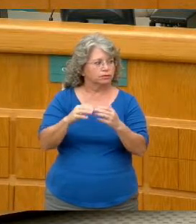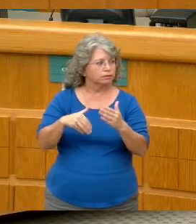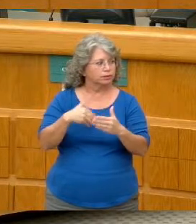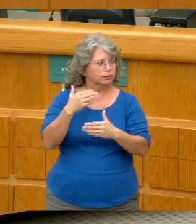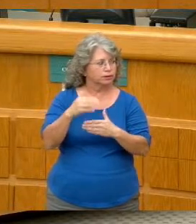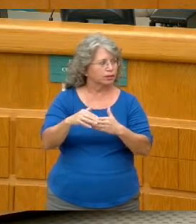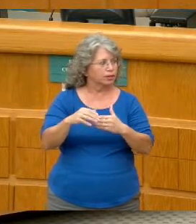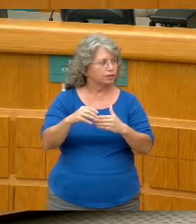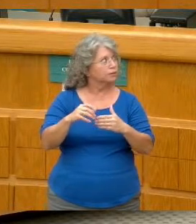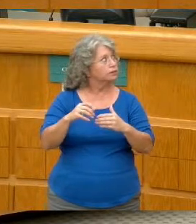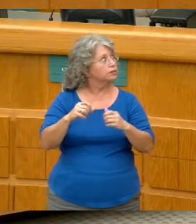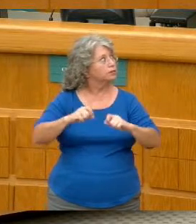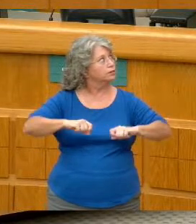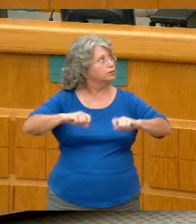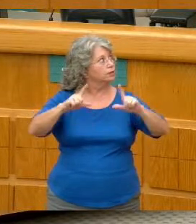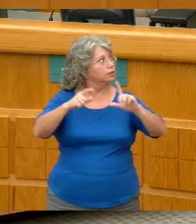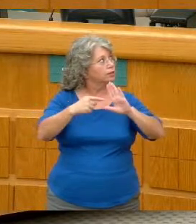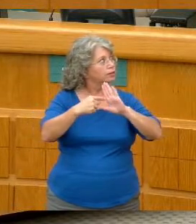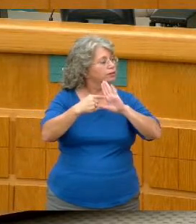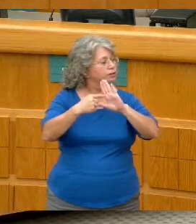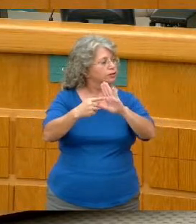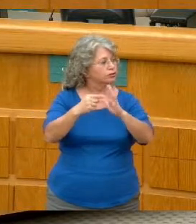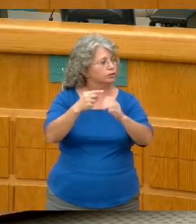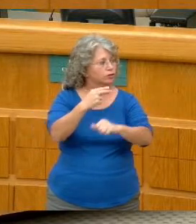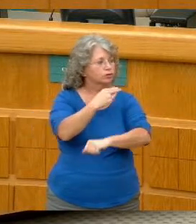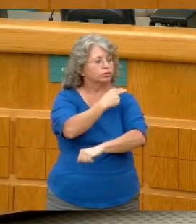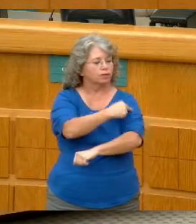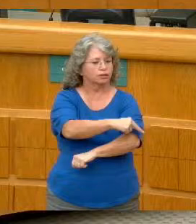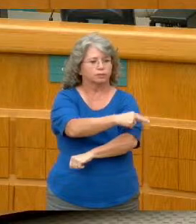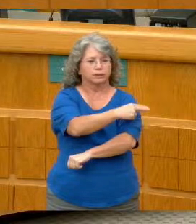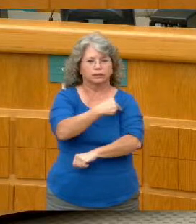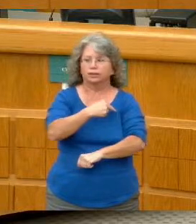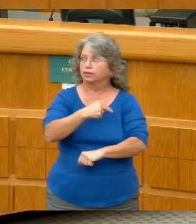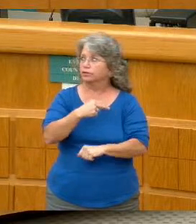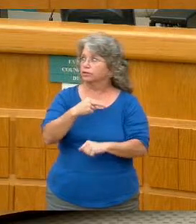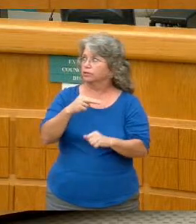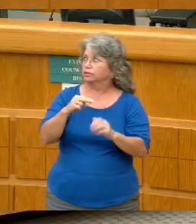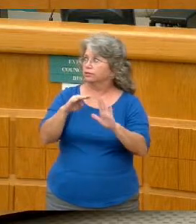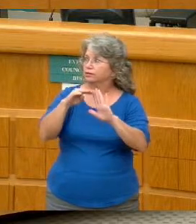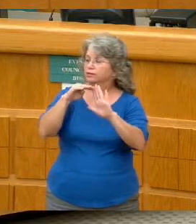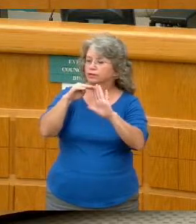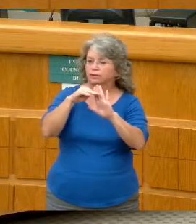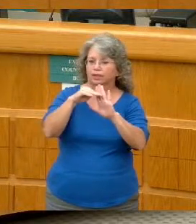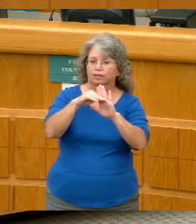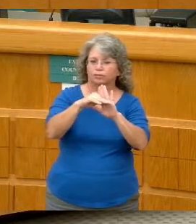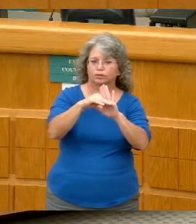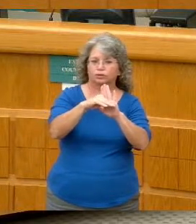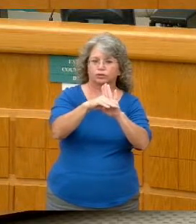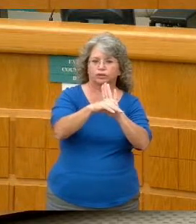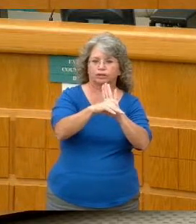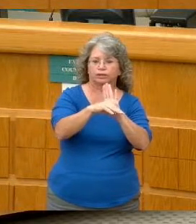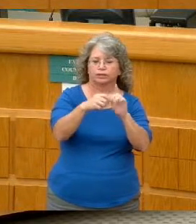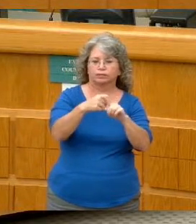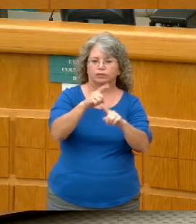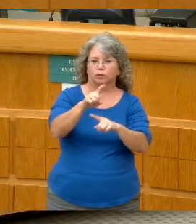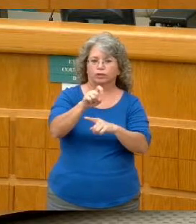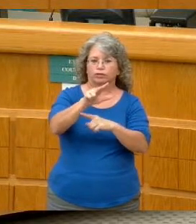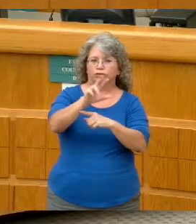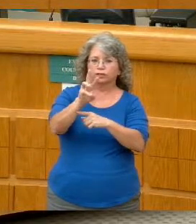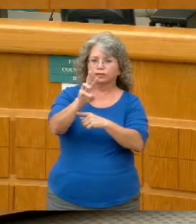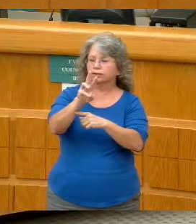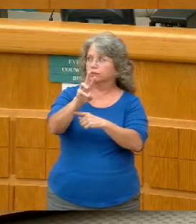The next slide shows the hospitalizations, and again, you see the trend, that it's a downward trend. So